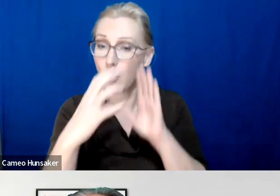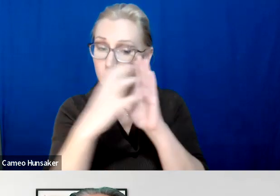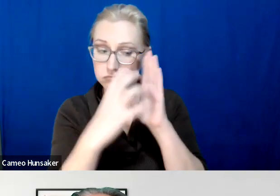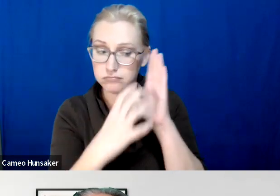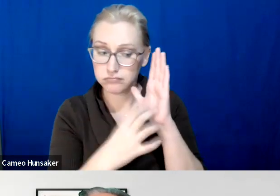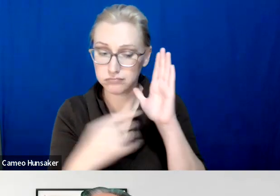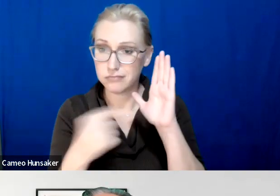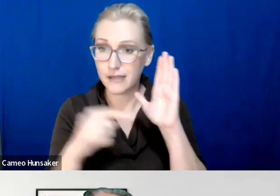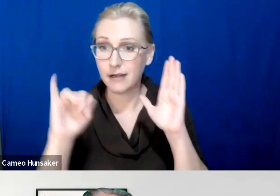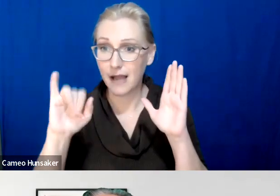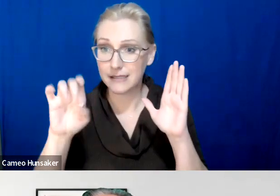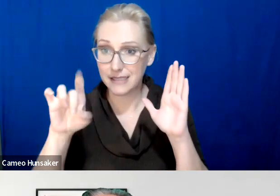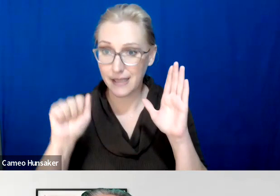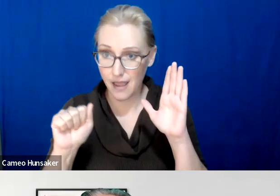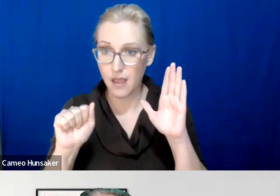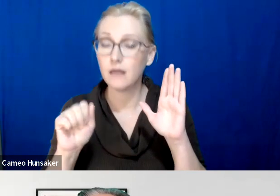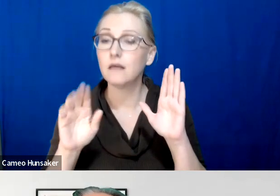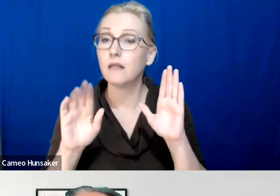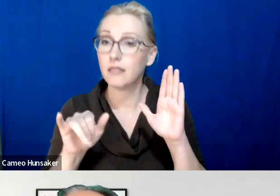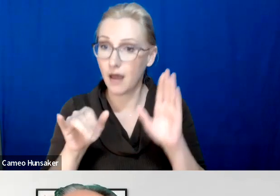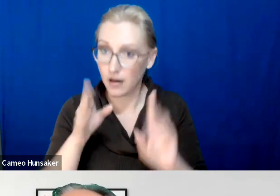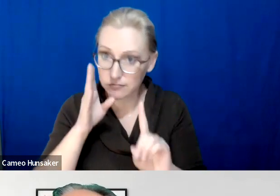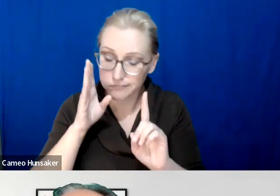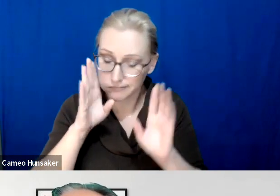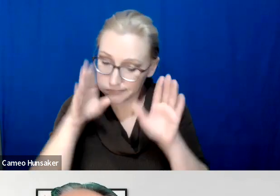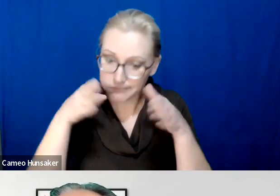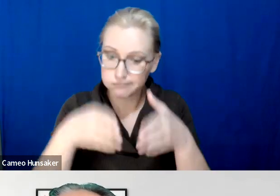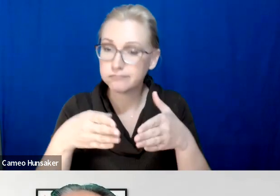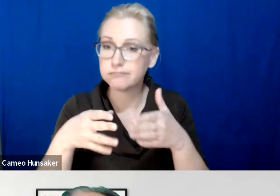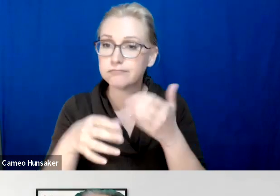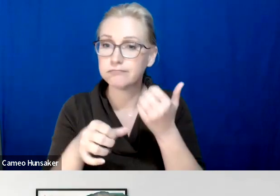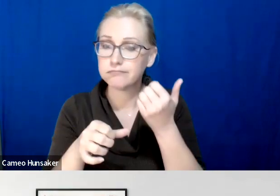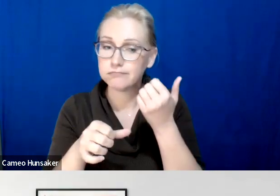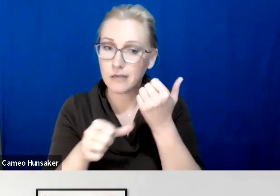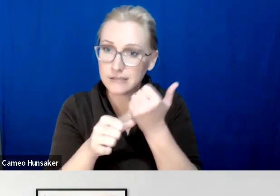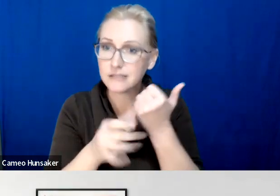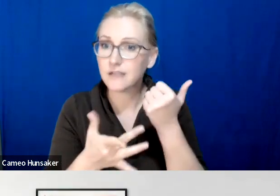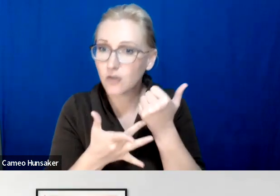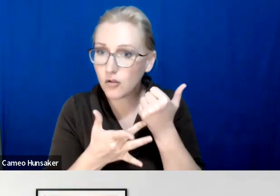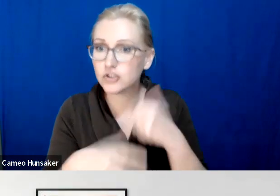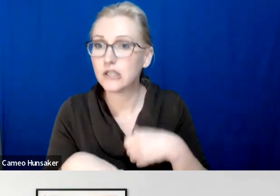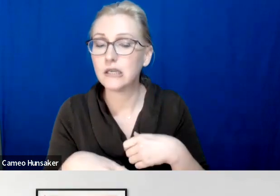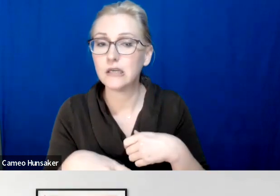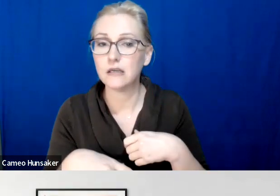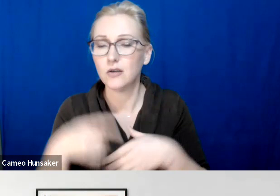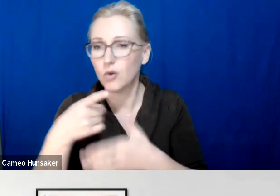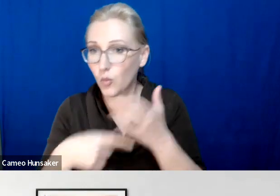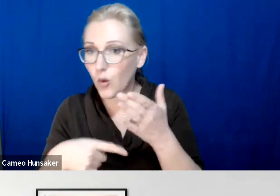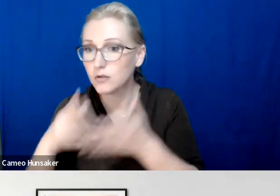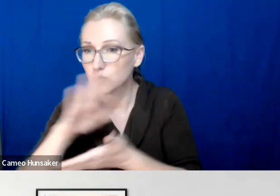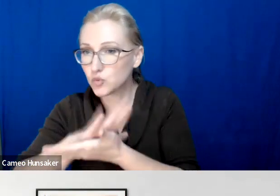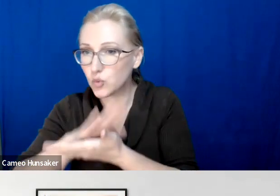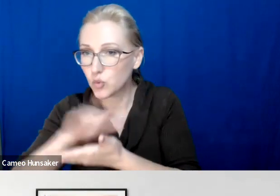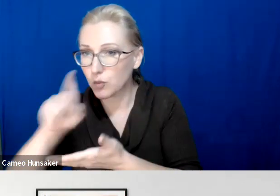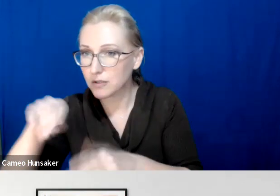about assistive technology and what is covered or what needs to be covered by the school, and